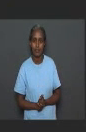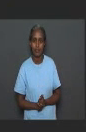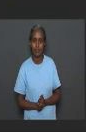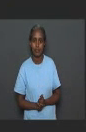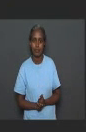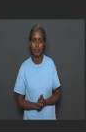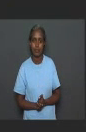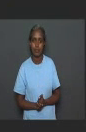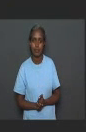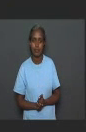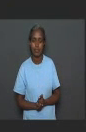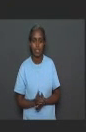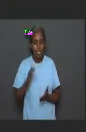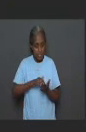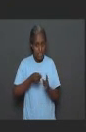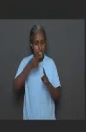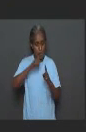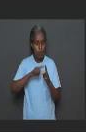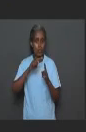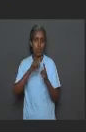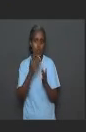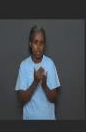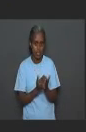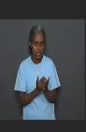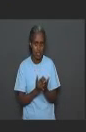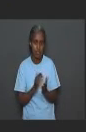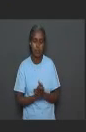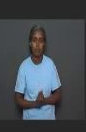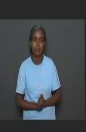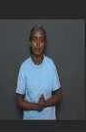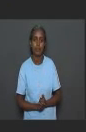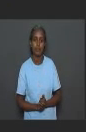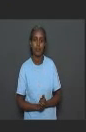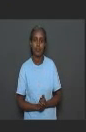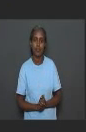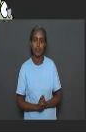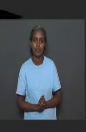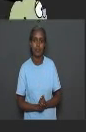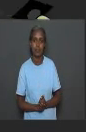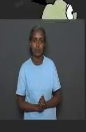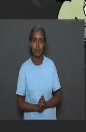Let's get back to our lesson.